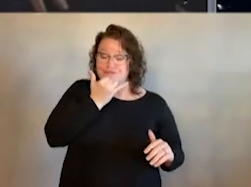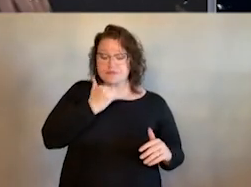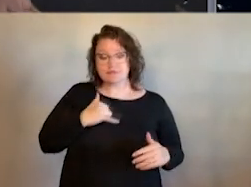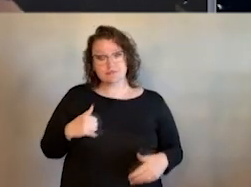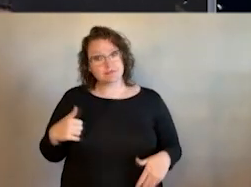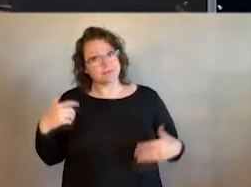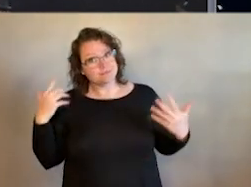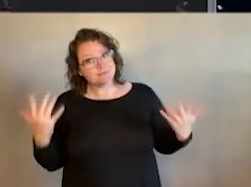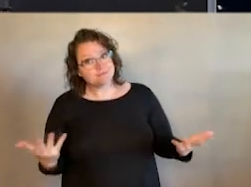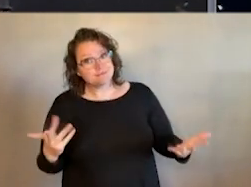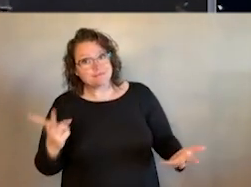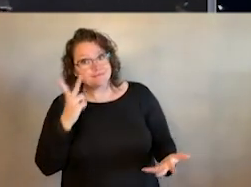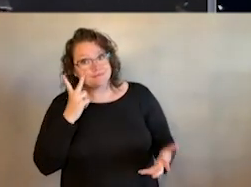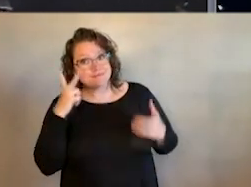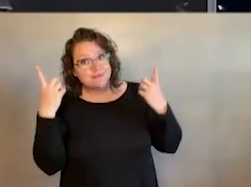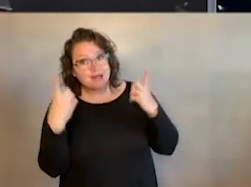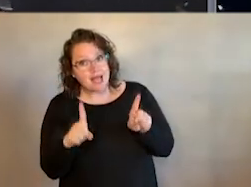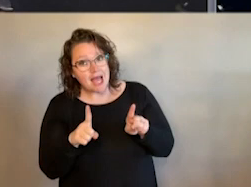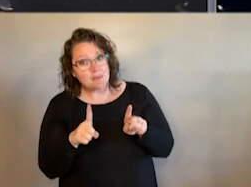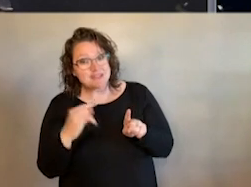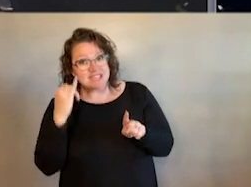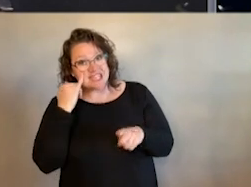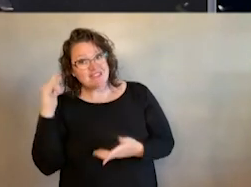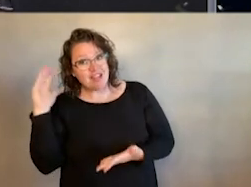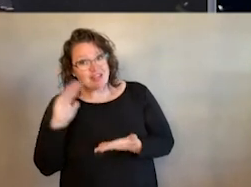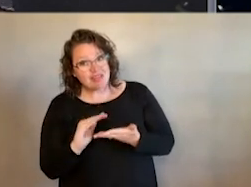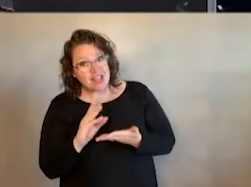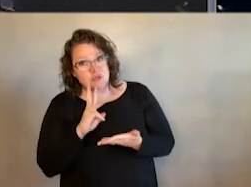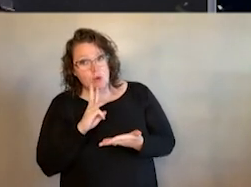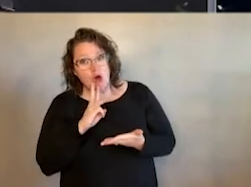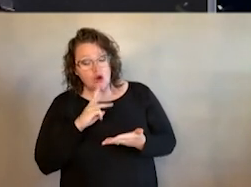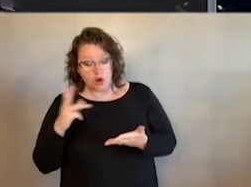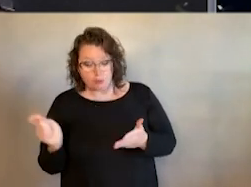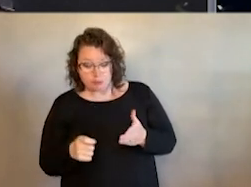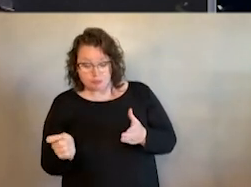Well, let's see what happens now that there's less water.